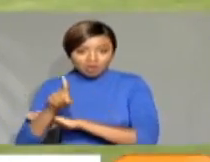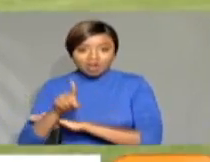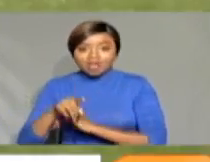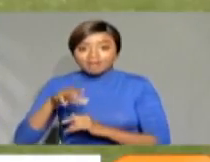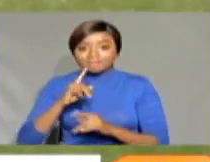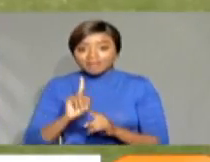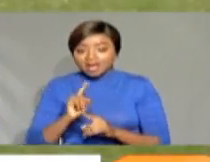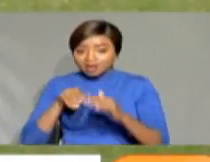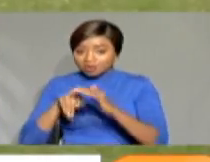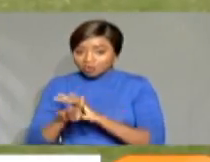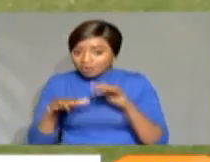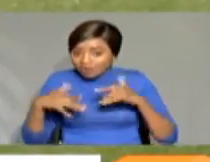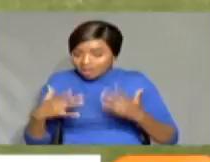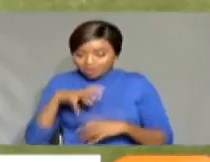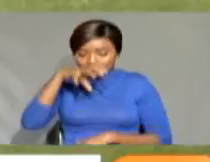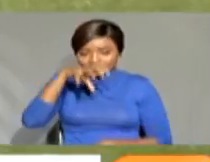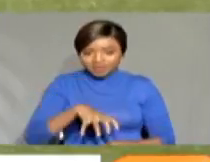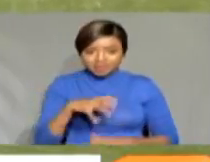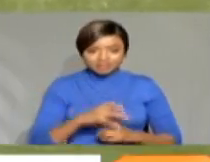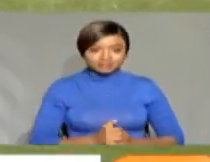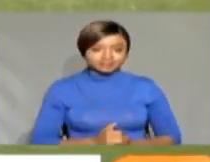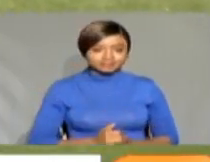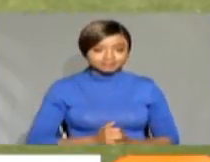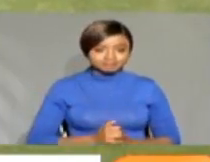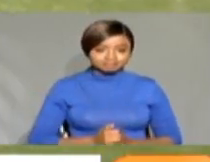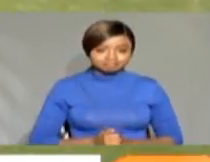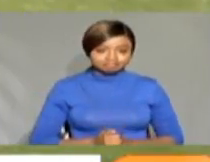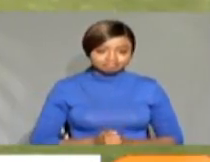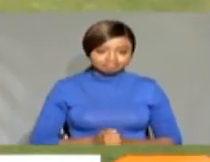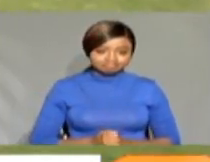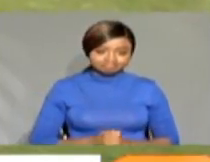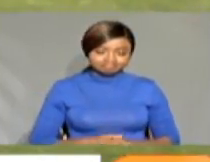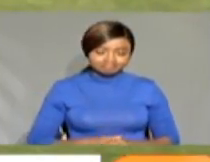time. Captain Timothy Otieno converting to salvage a point.